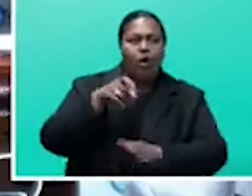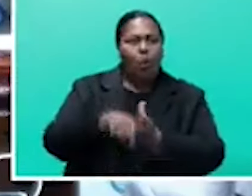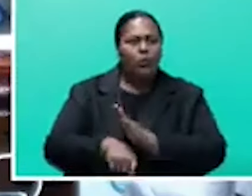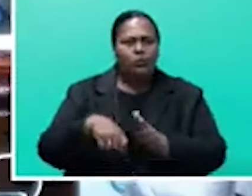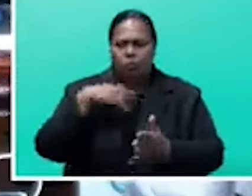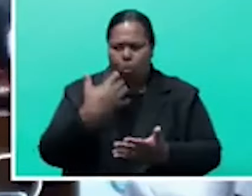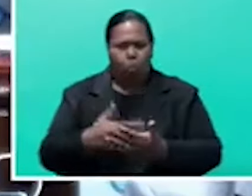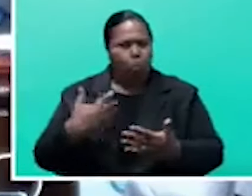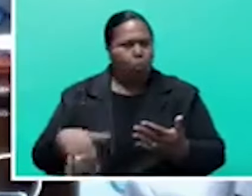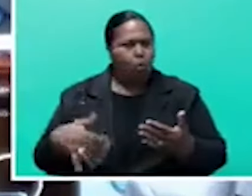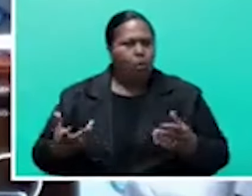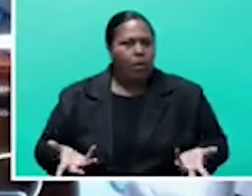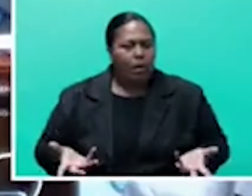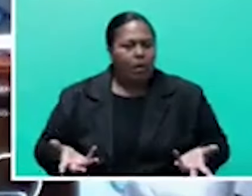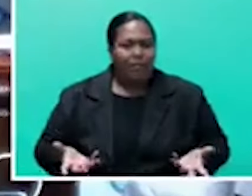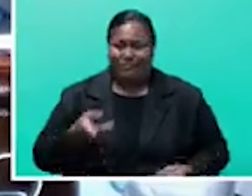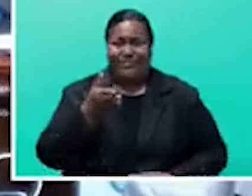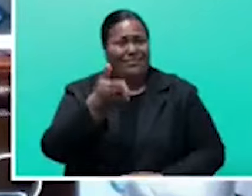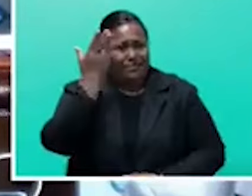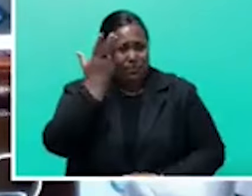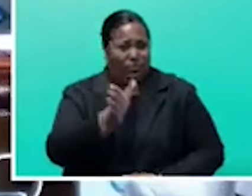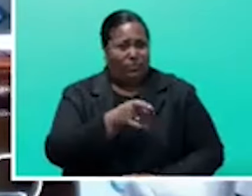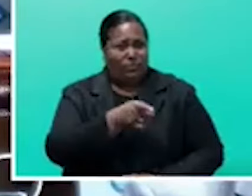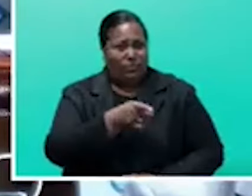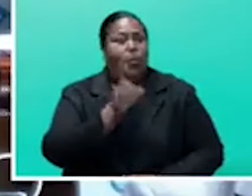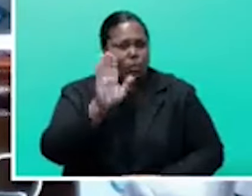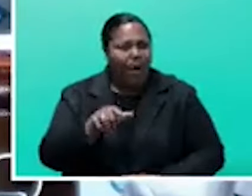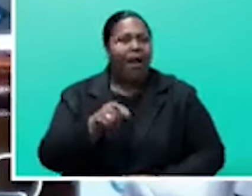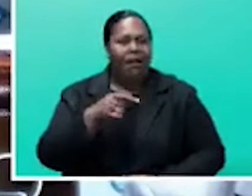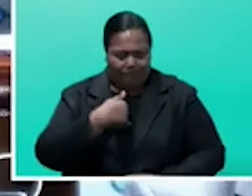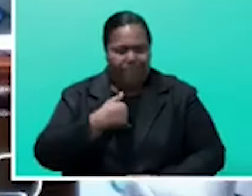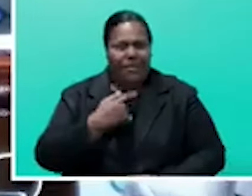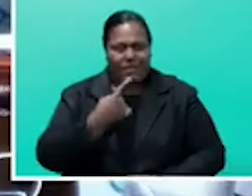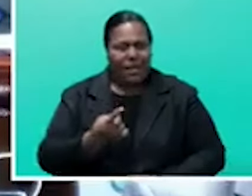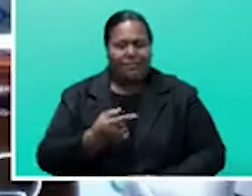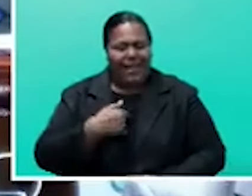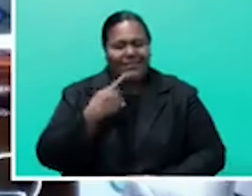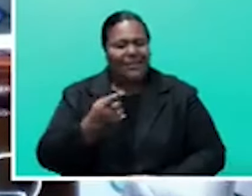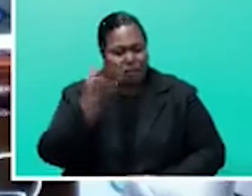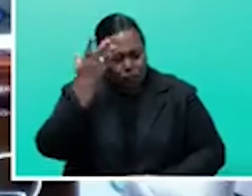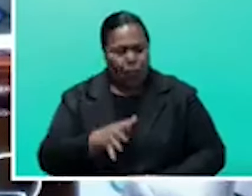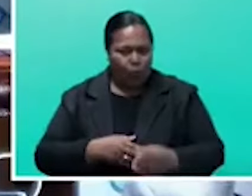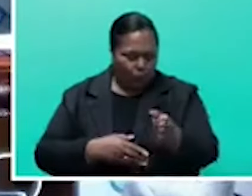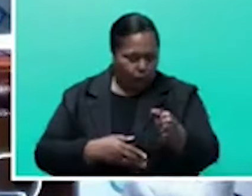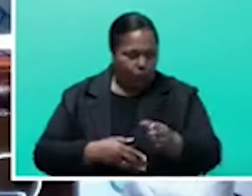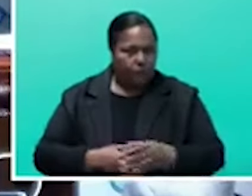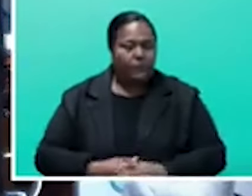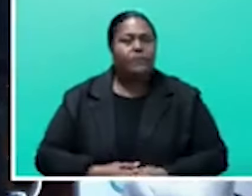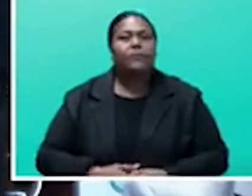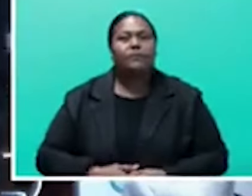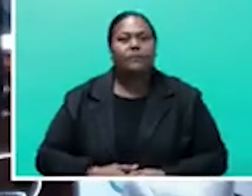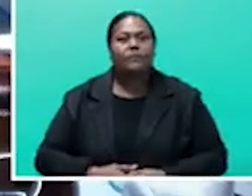the cost of doing that. Order. So he doesn't. That's the context in why I said that they don't know. Let me talk about